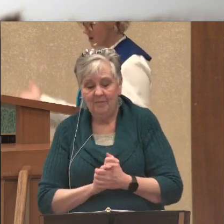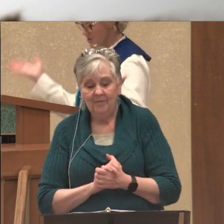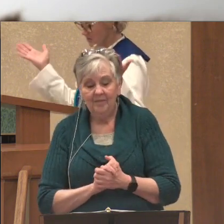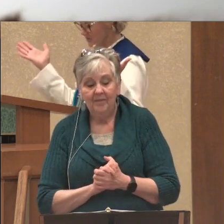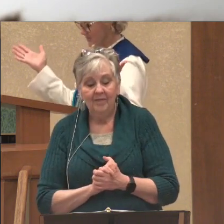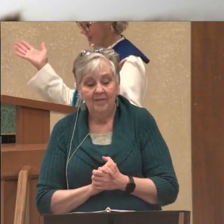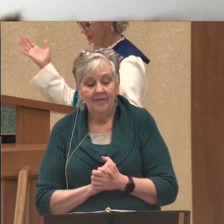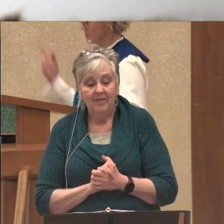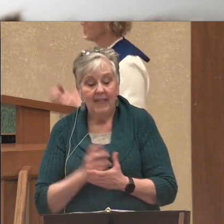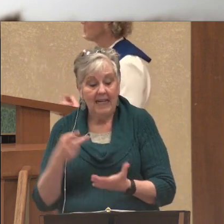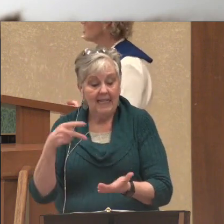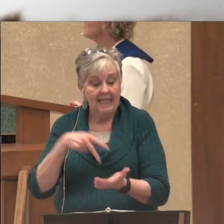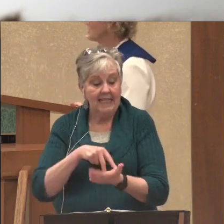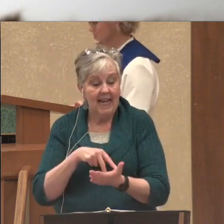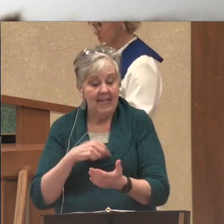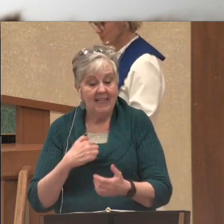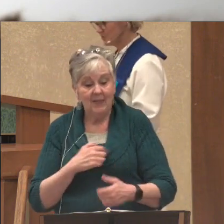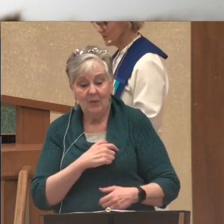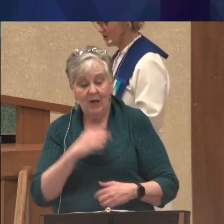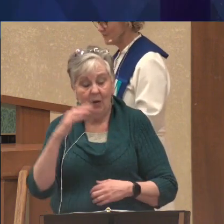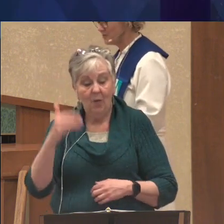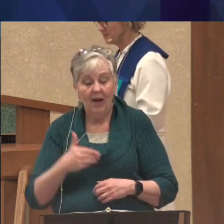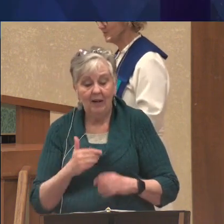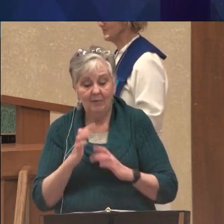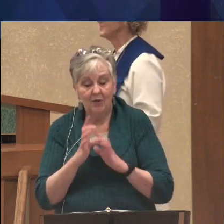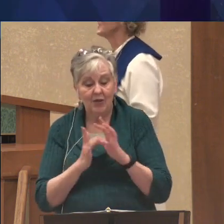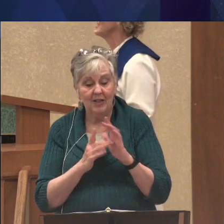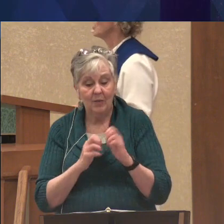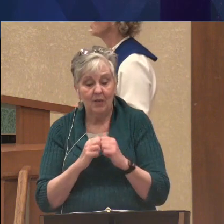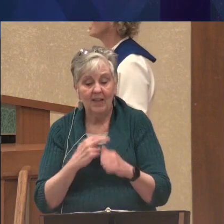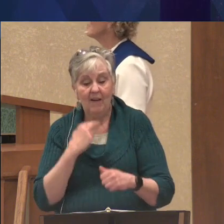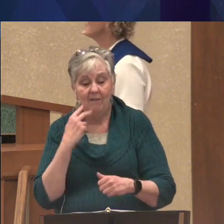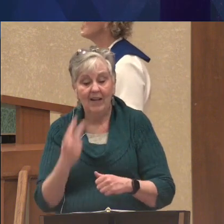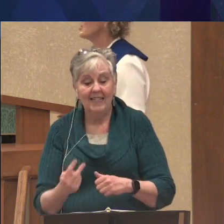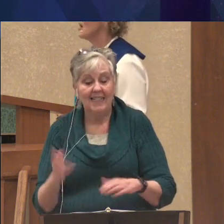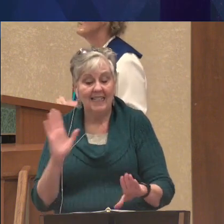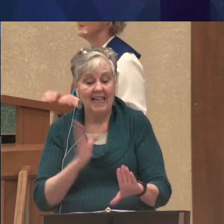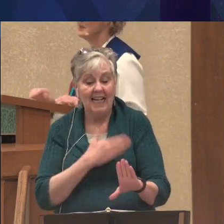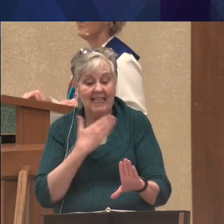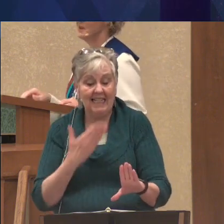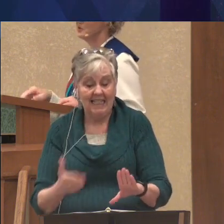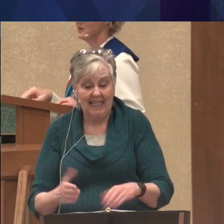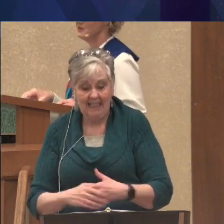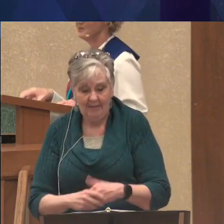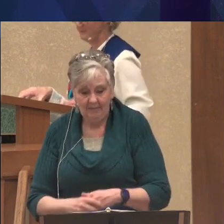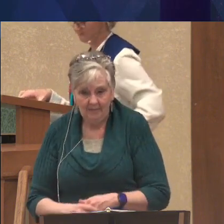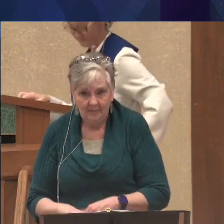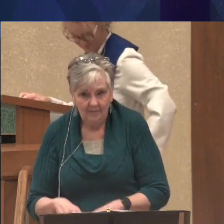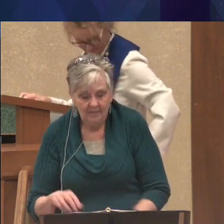I invite you to stand as we welcome Jesus with our voices and sing, O Come, O Come, Emmanuel.